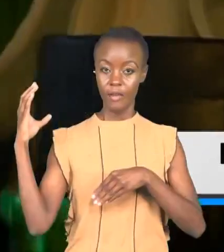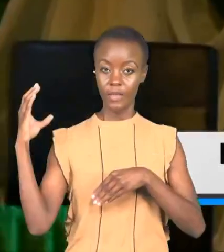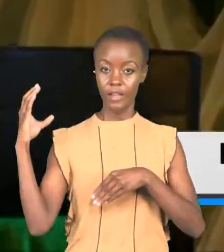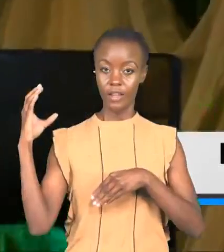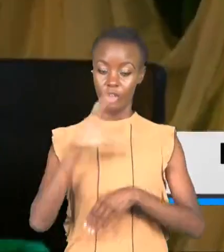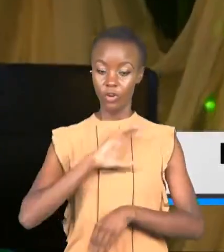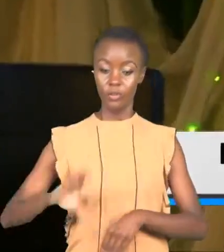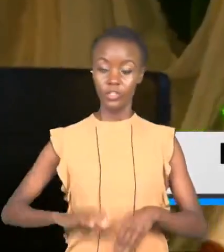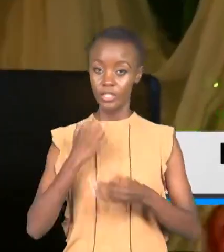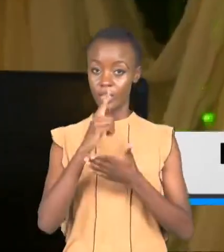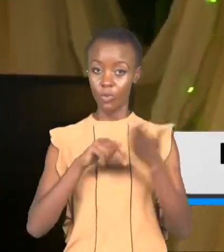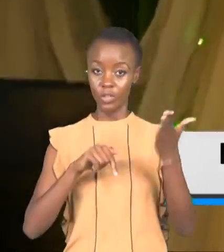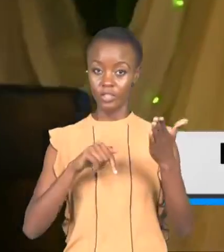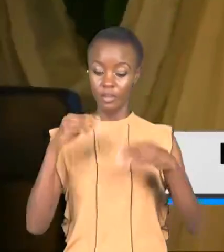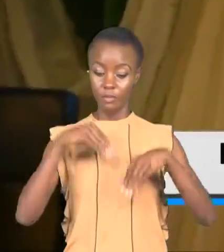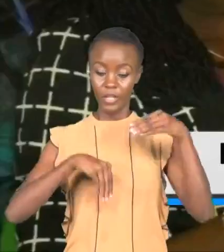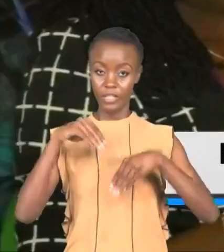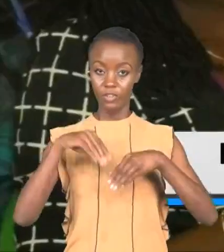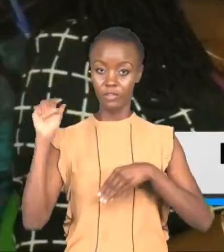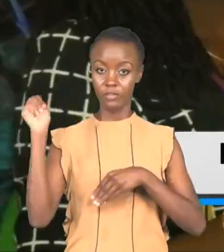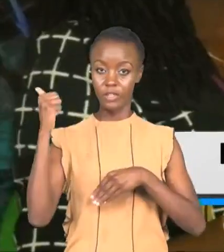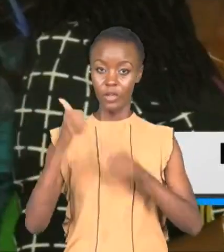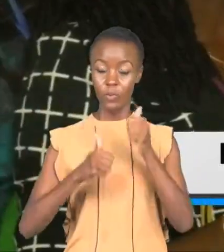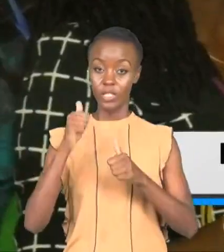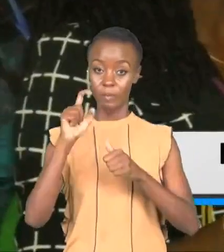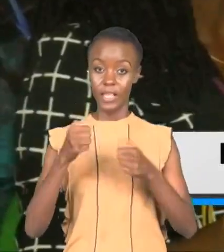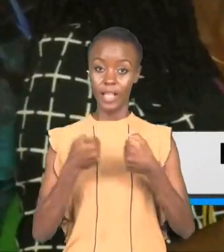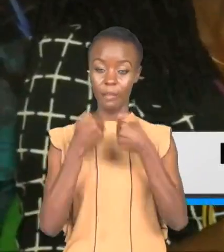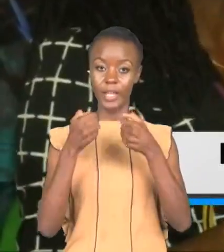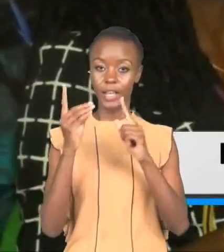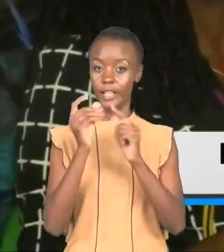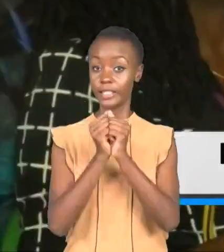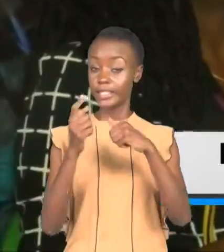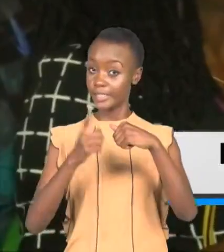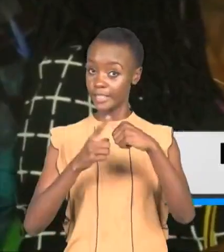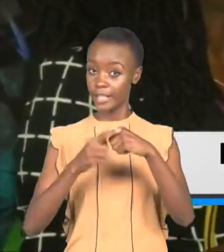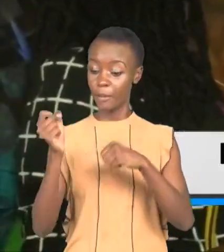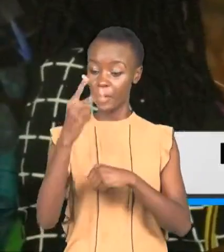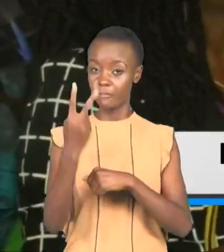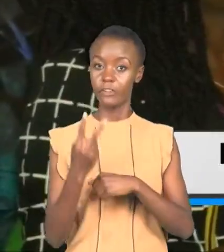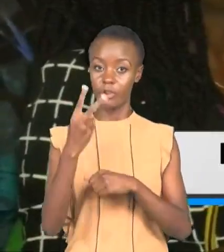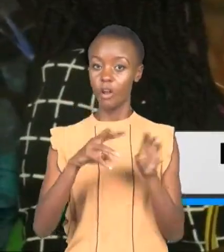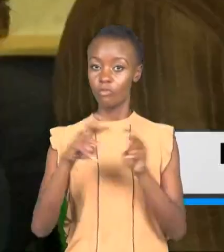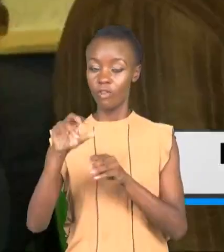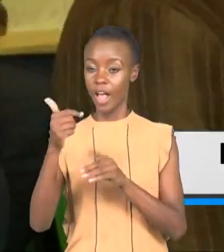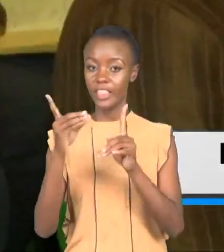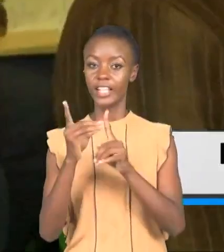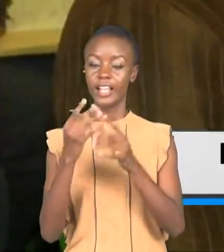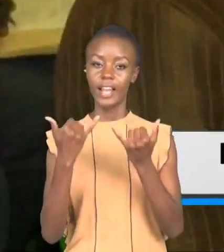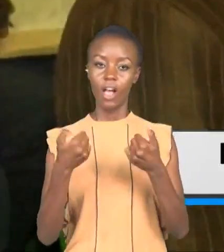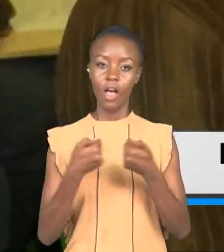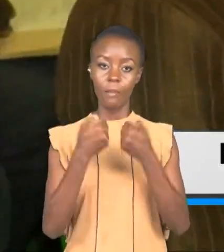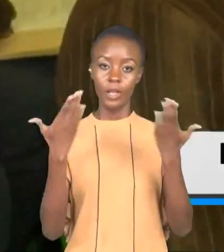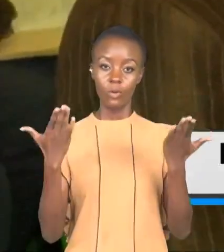Commission said that the presidential election, which was due to be held on the 16th of February, has been postponed and will now be held